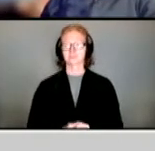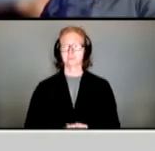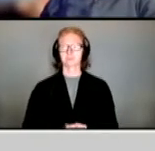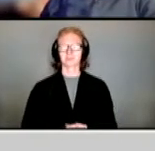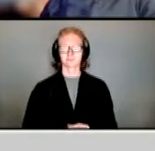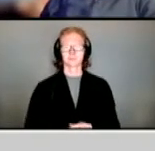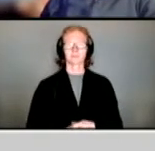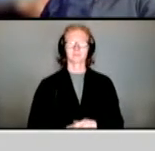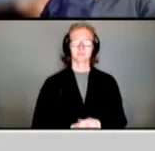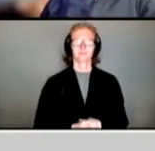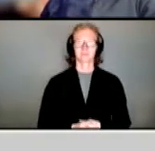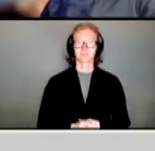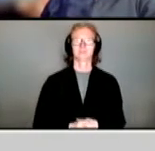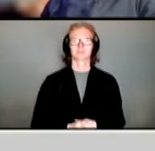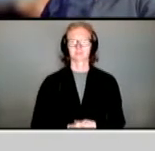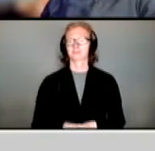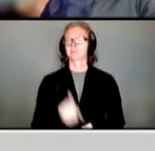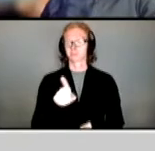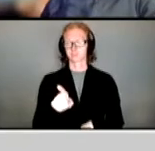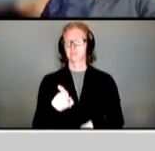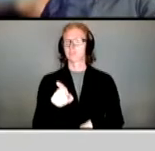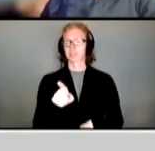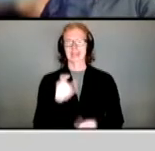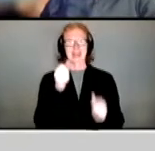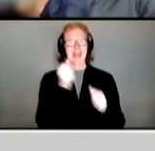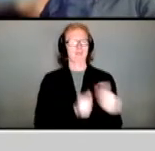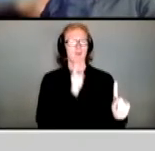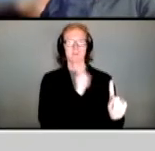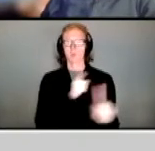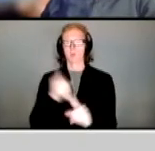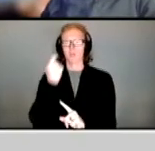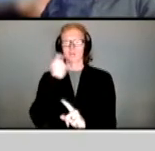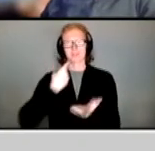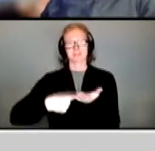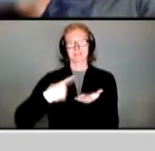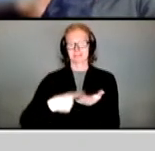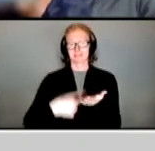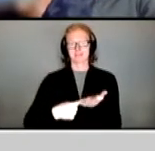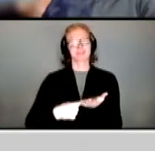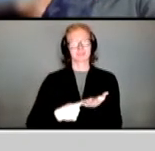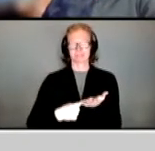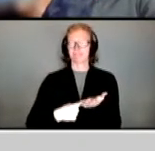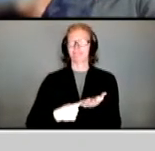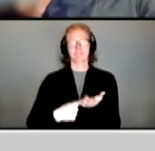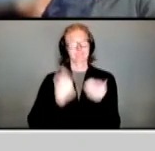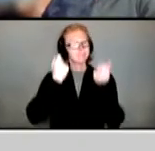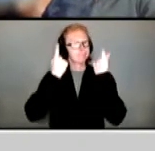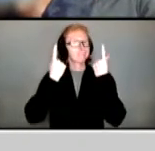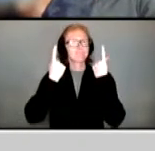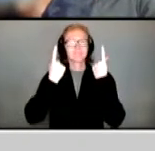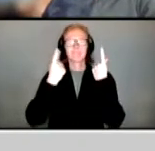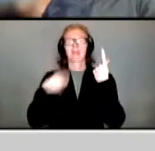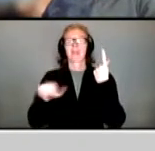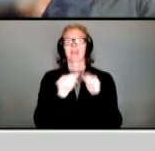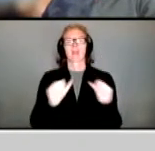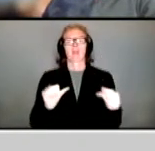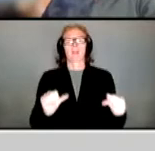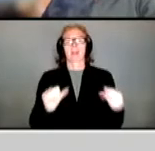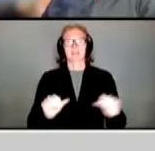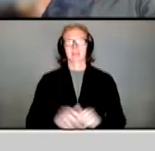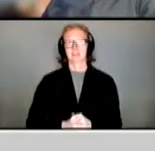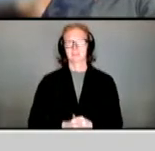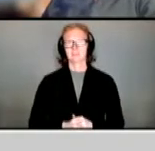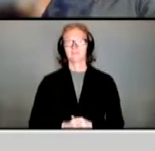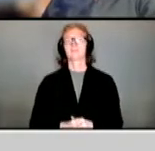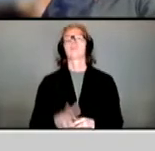I believe that your points are very well taken, everybody, about questions about their capacity. I would like you to know that we are